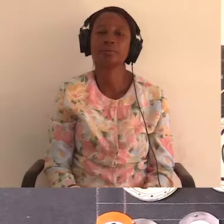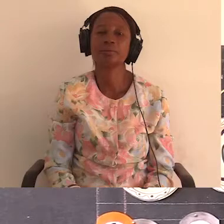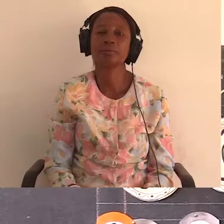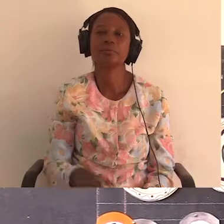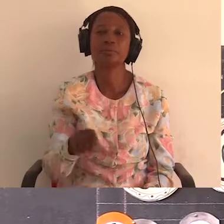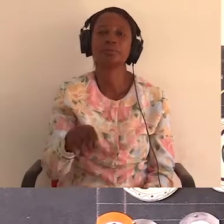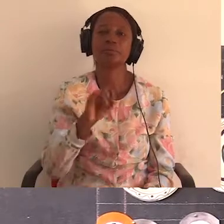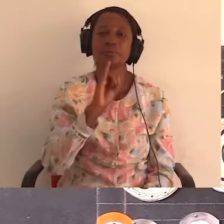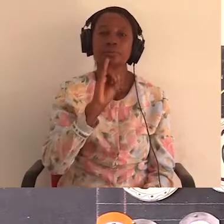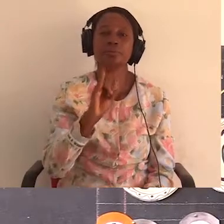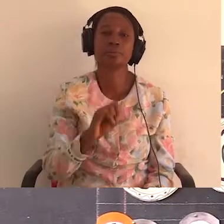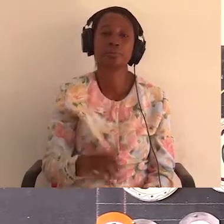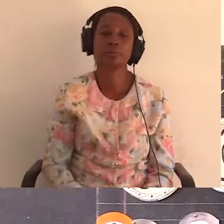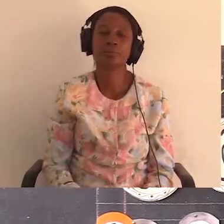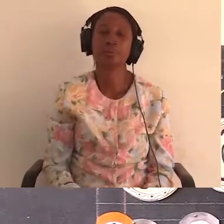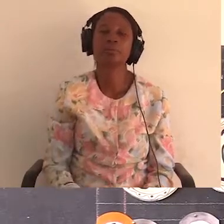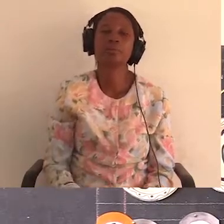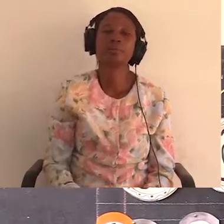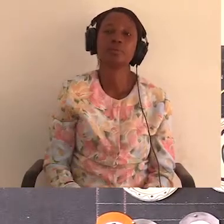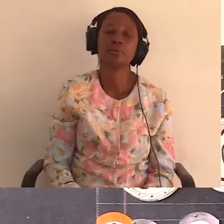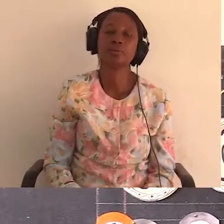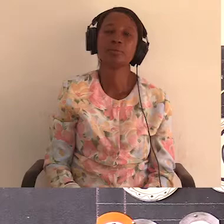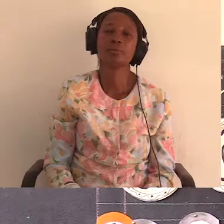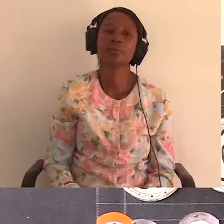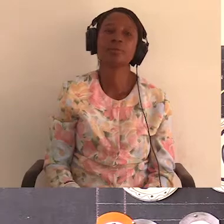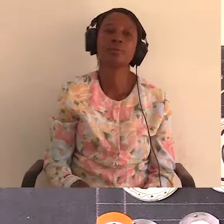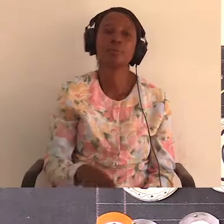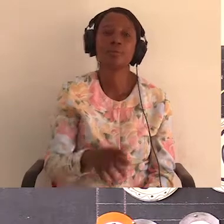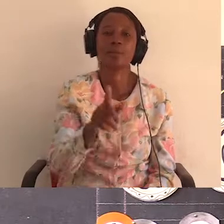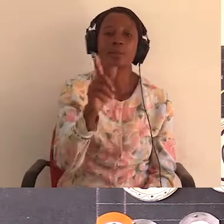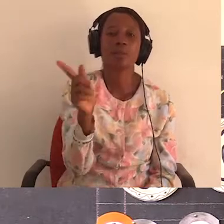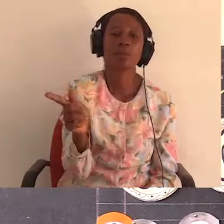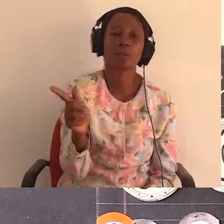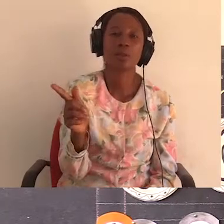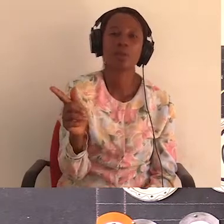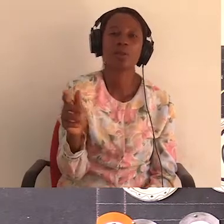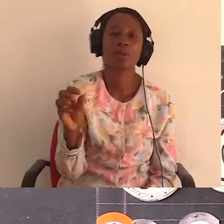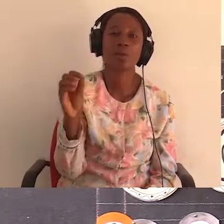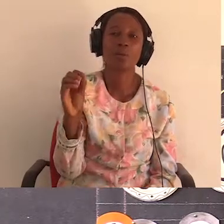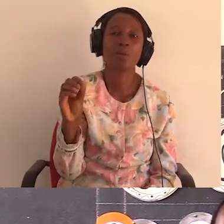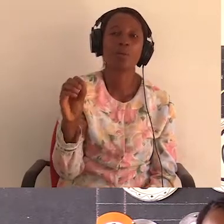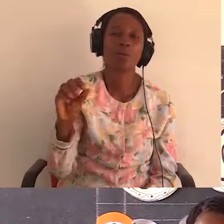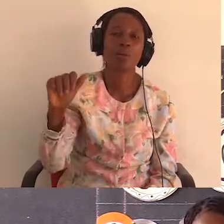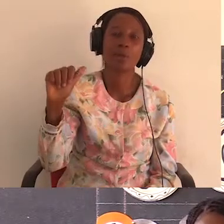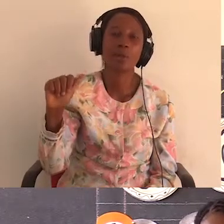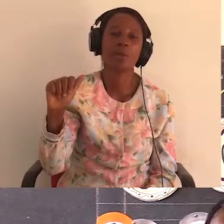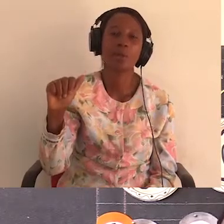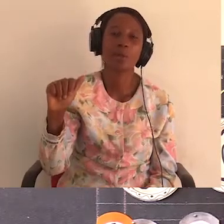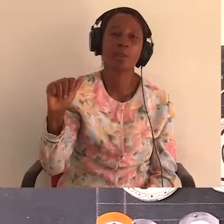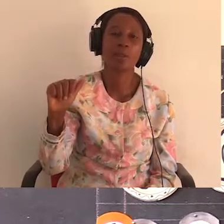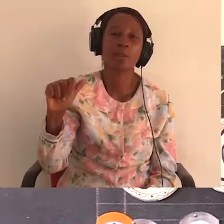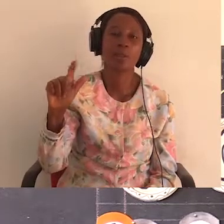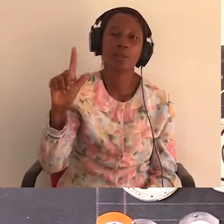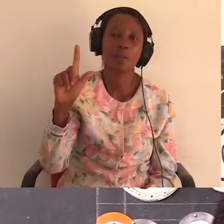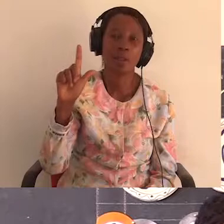This is goal. Class, do you know what is goal? You know, some of us like what?